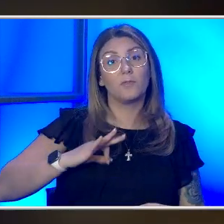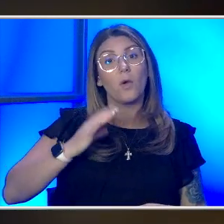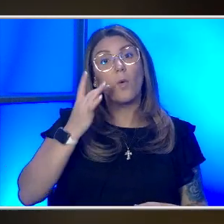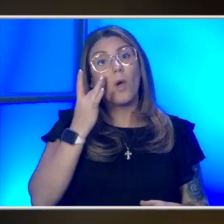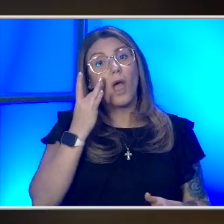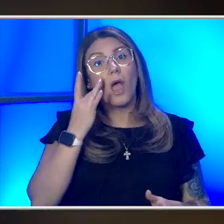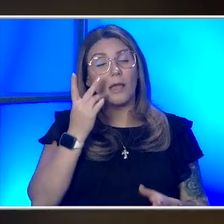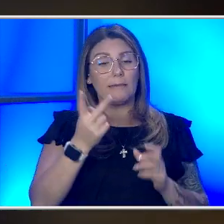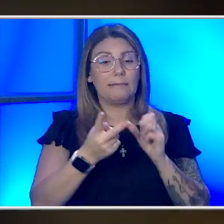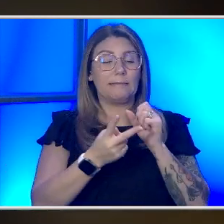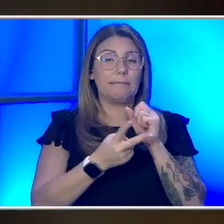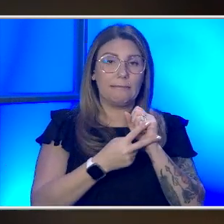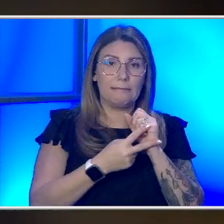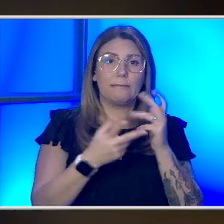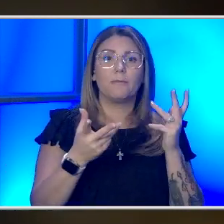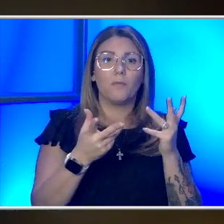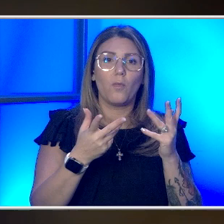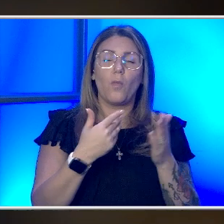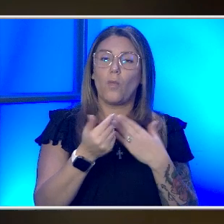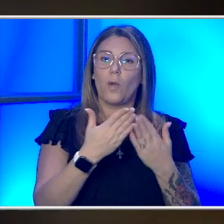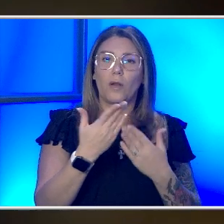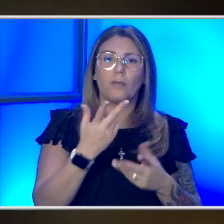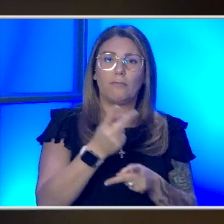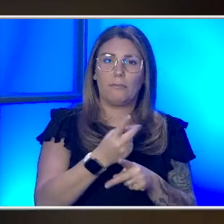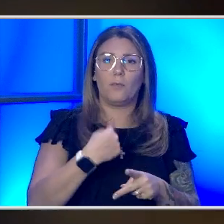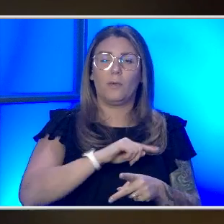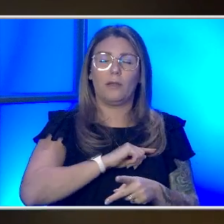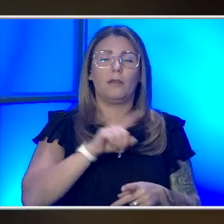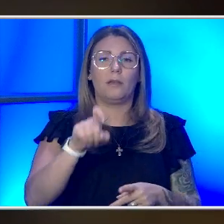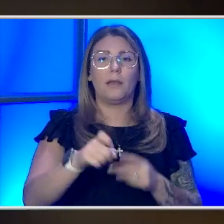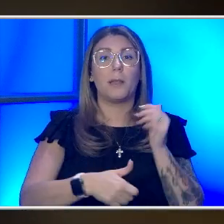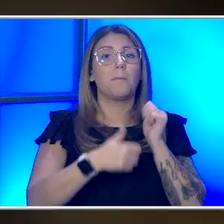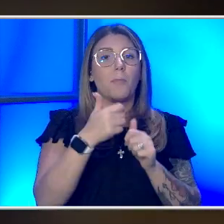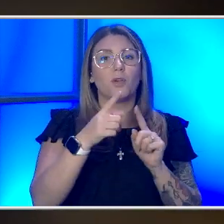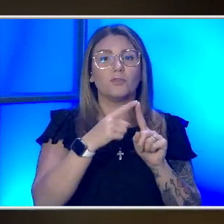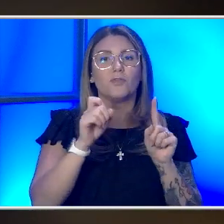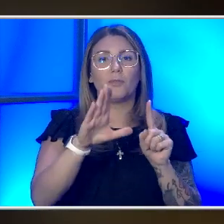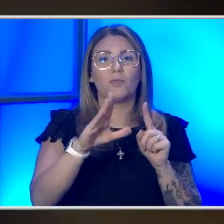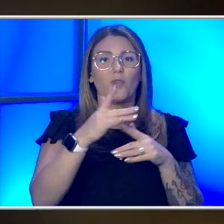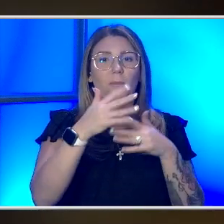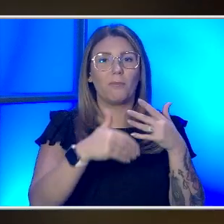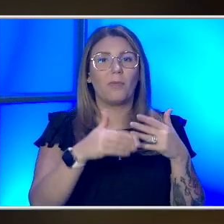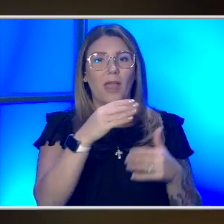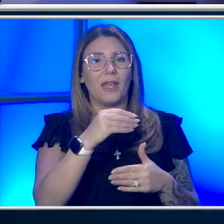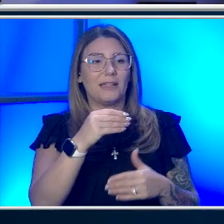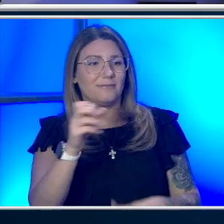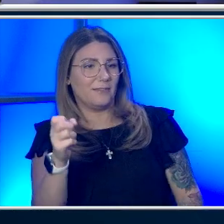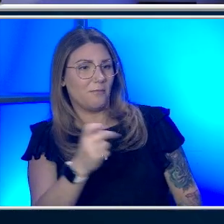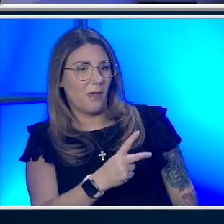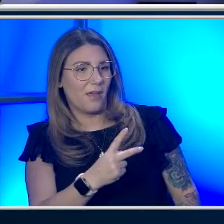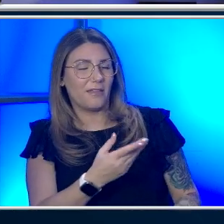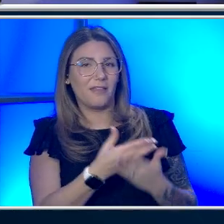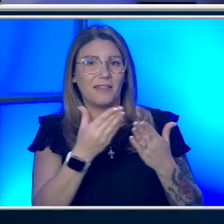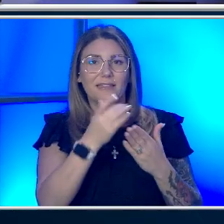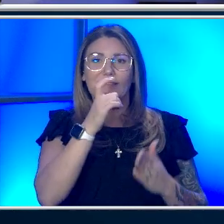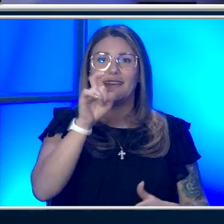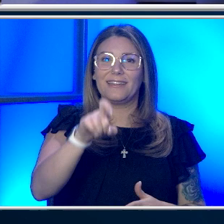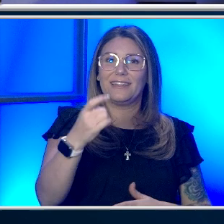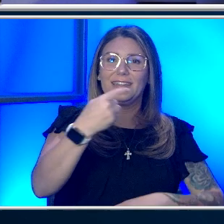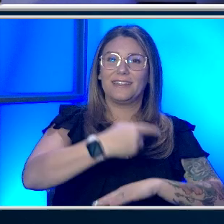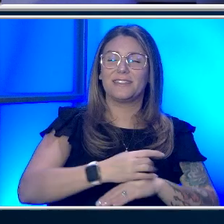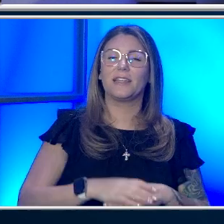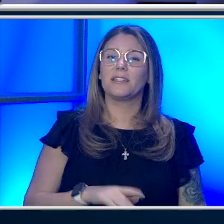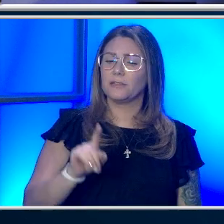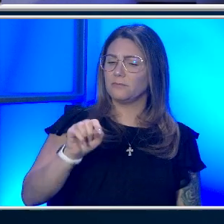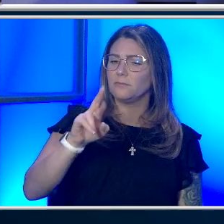we need the most from your blood unit and give you back the parts that we don't need that day. Terry wants to know, does